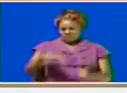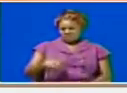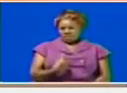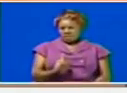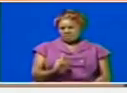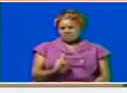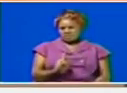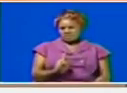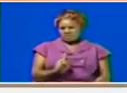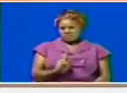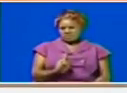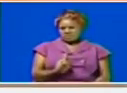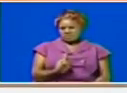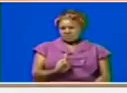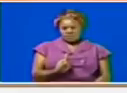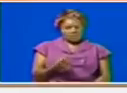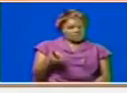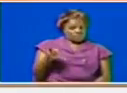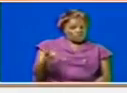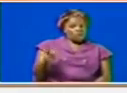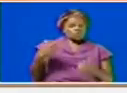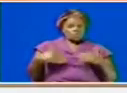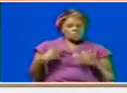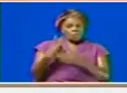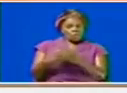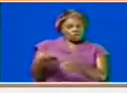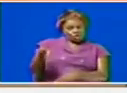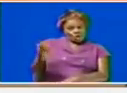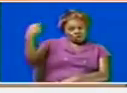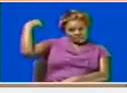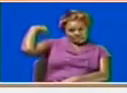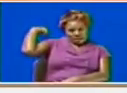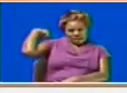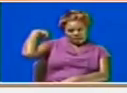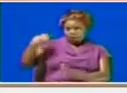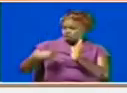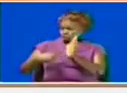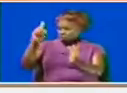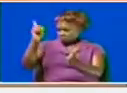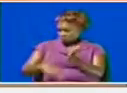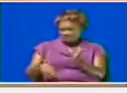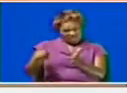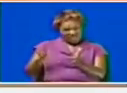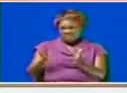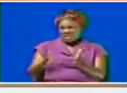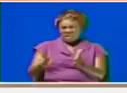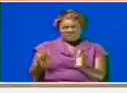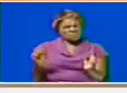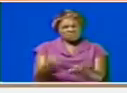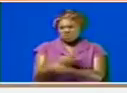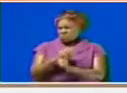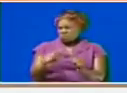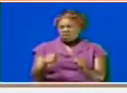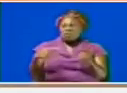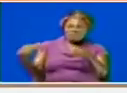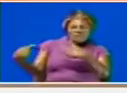from attackers, the supposed attackers were both shot from the back, indicating little chances of them being killed while